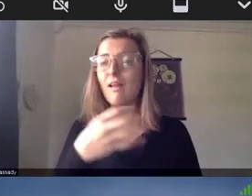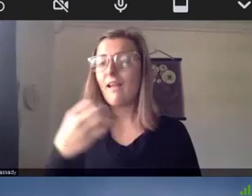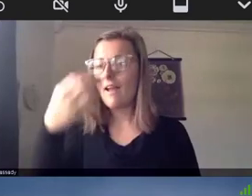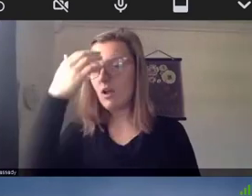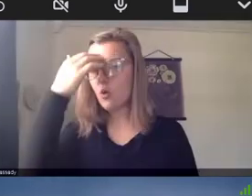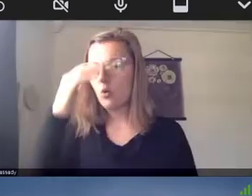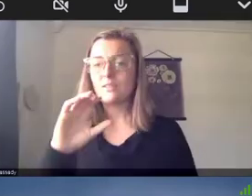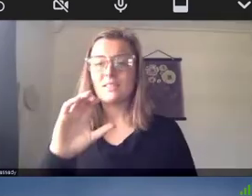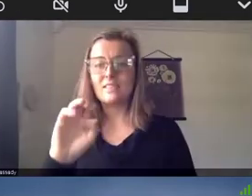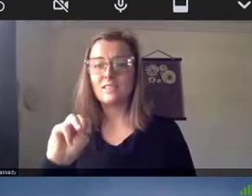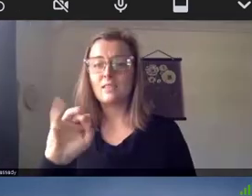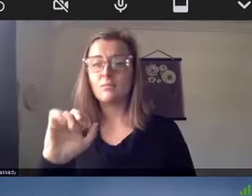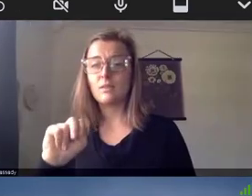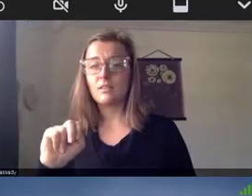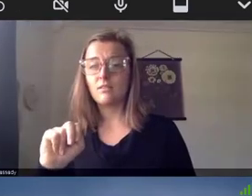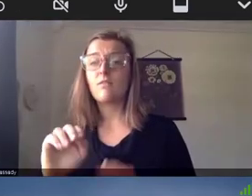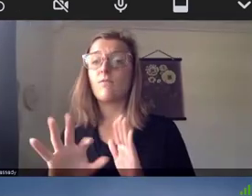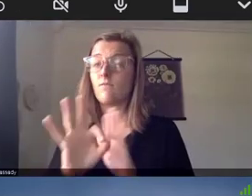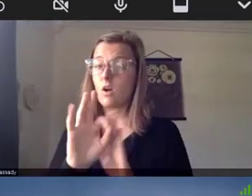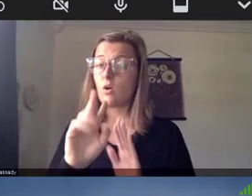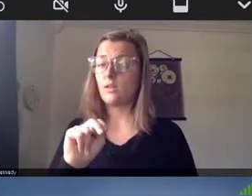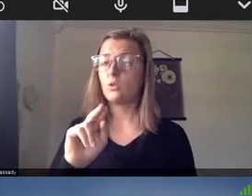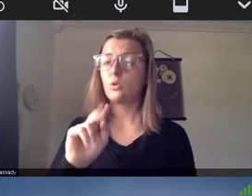the area.